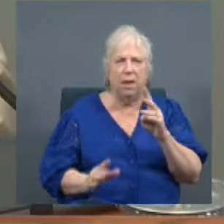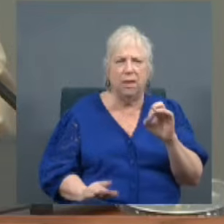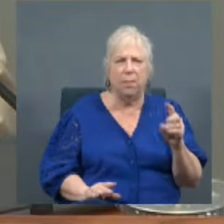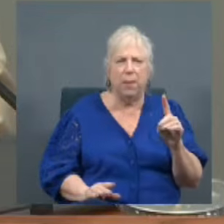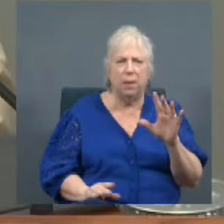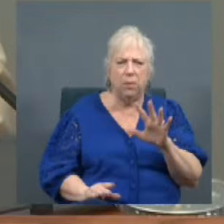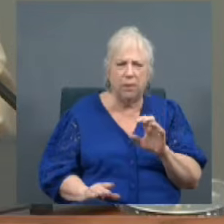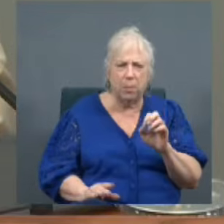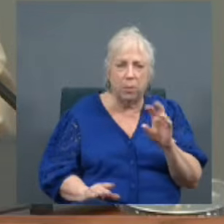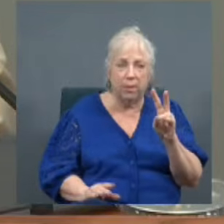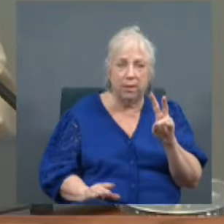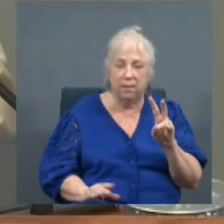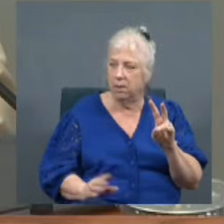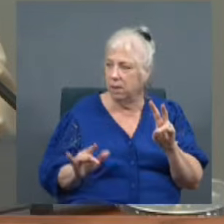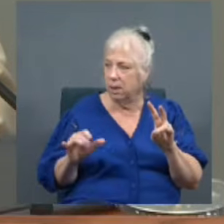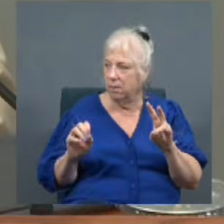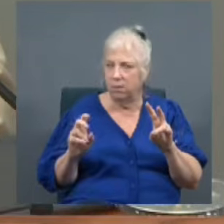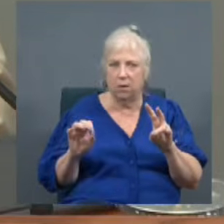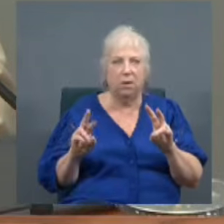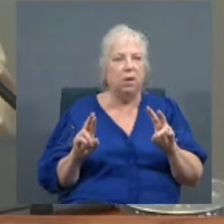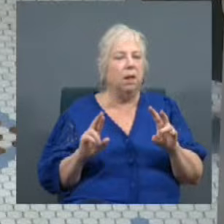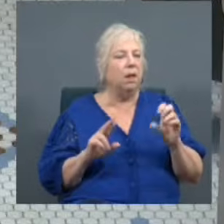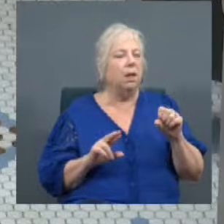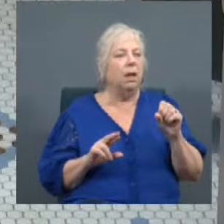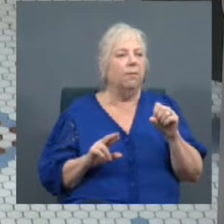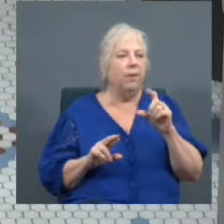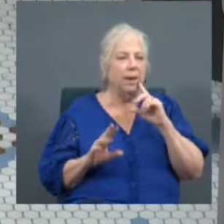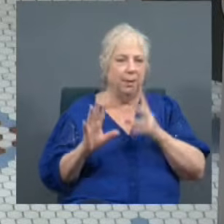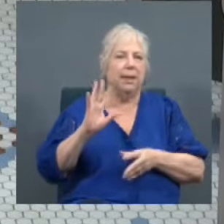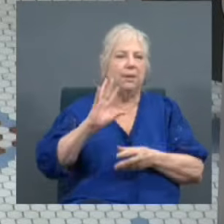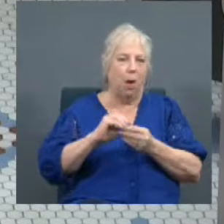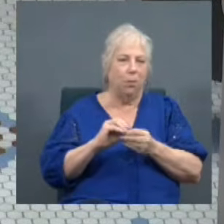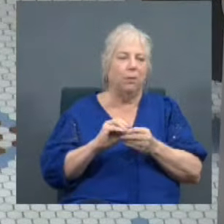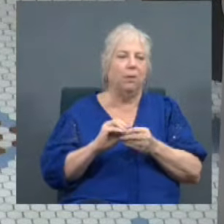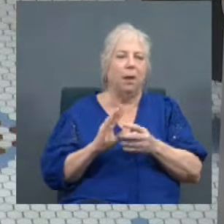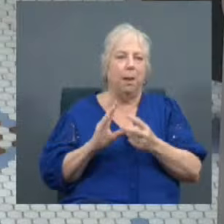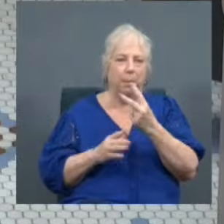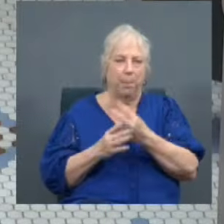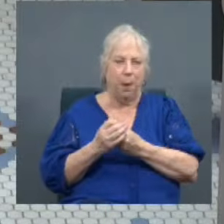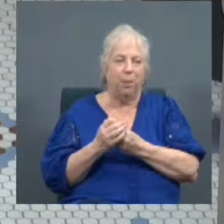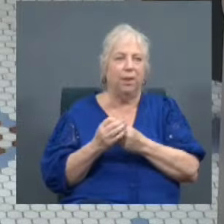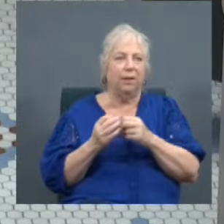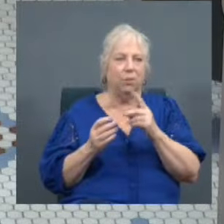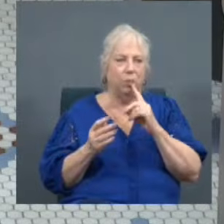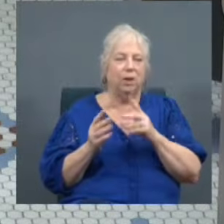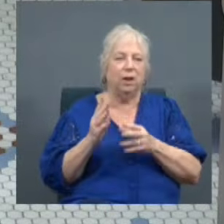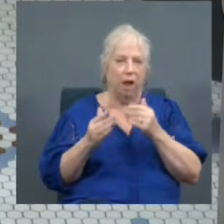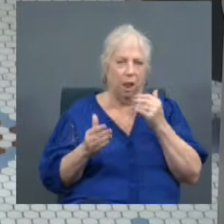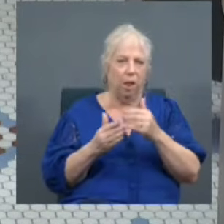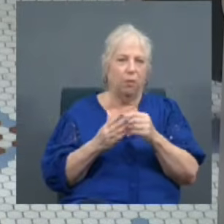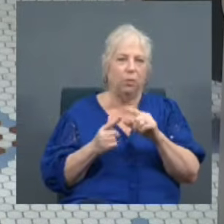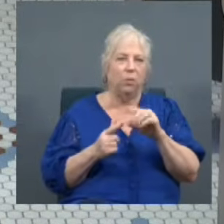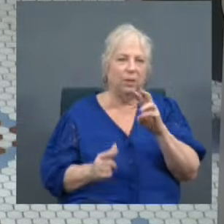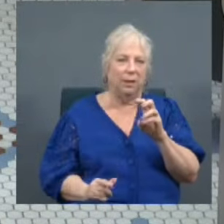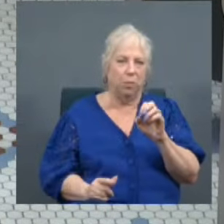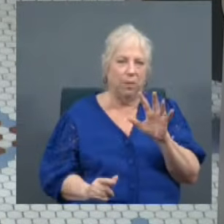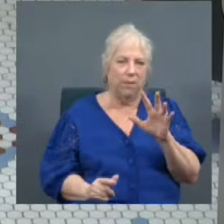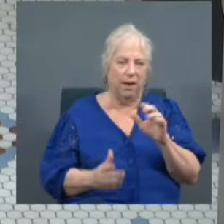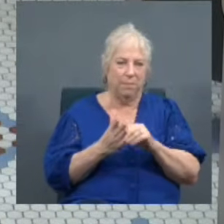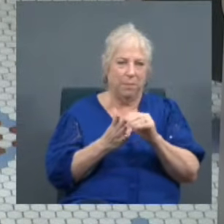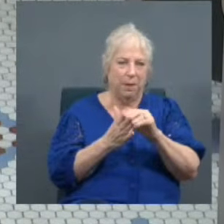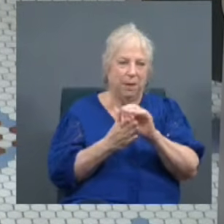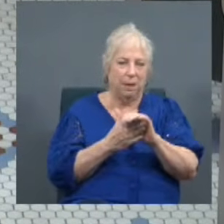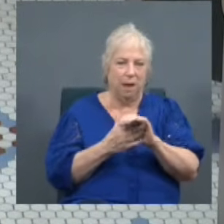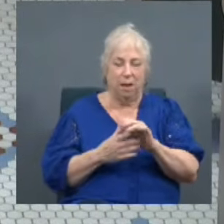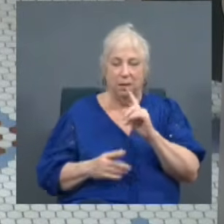was 5.7, yes, sir? Yes, so it's the total. If you add both of those, it's close to $6.5 million. It's